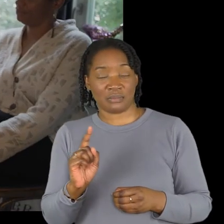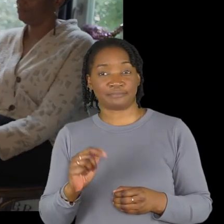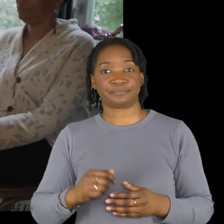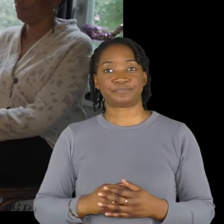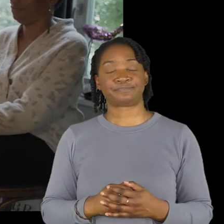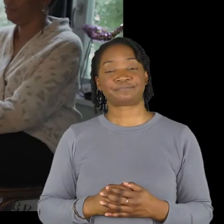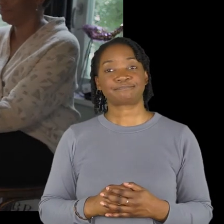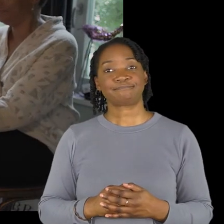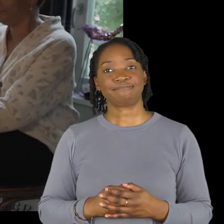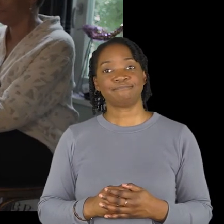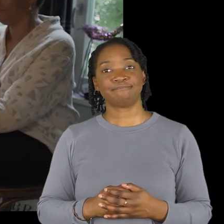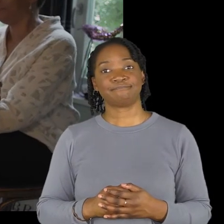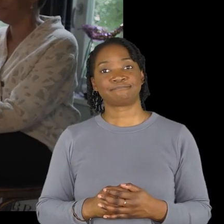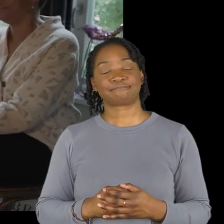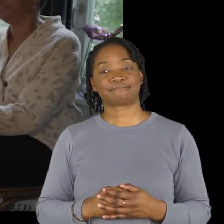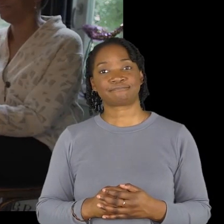be